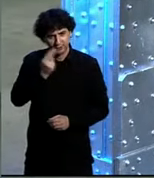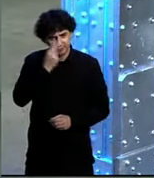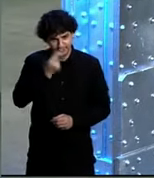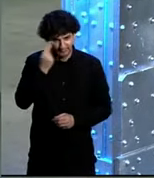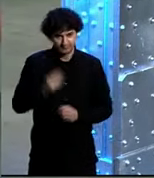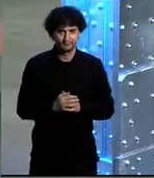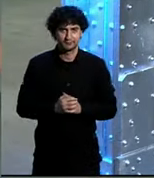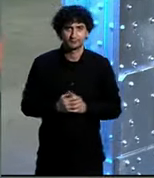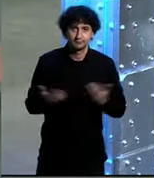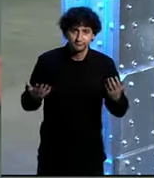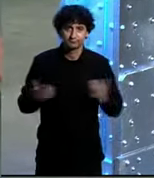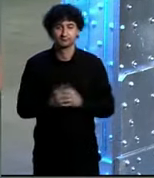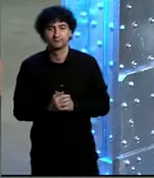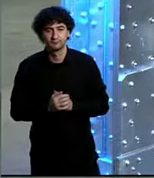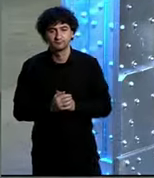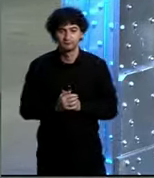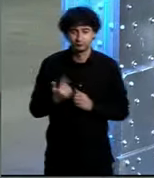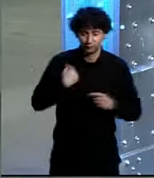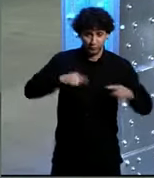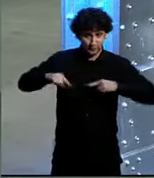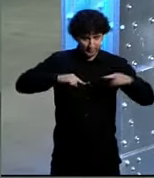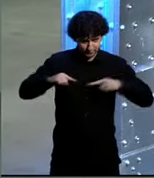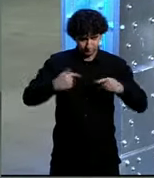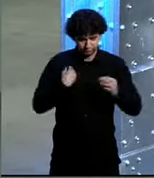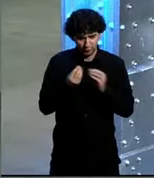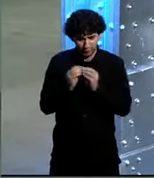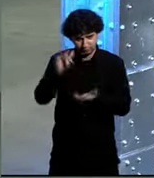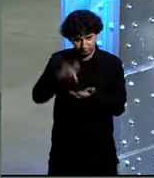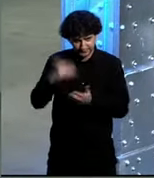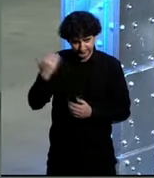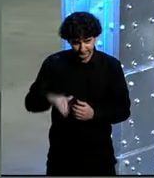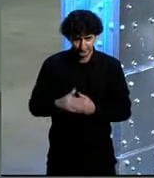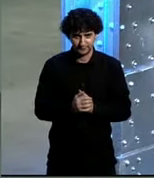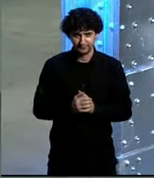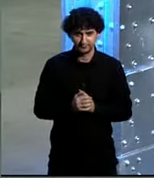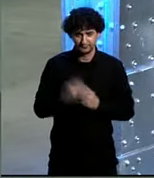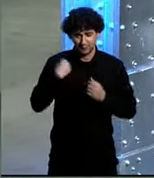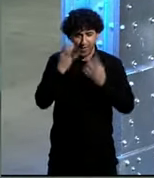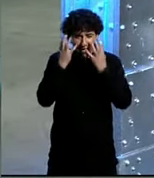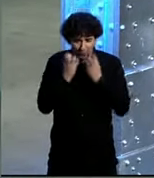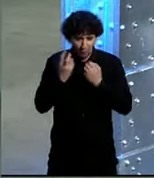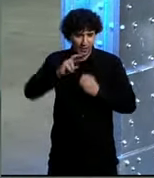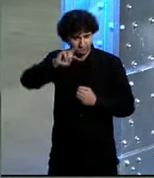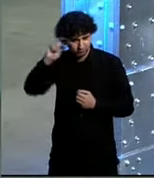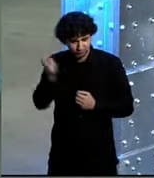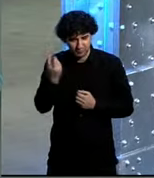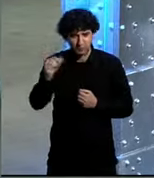because precisely in Colombia many interesting things are going on. They are developing very interesting projects, and I was there